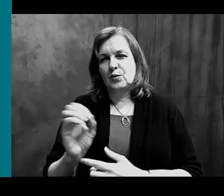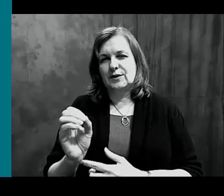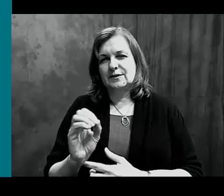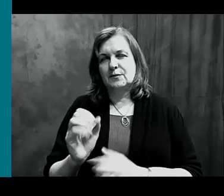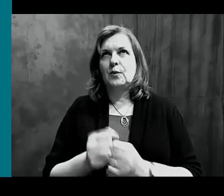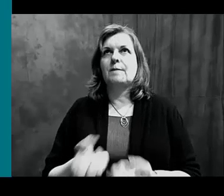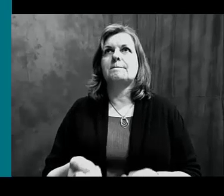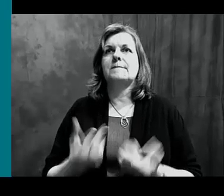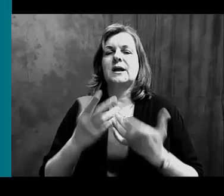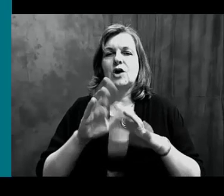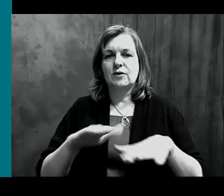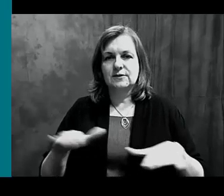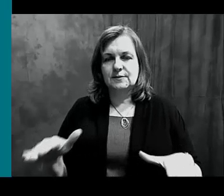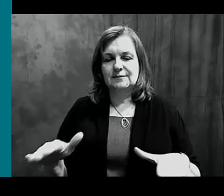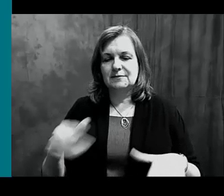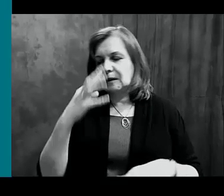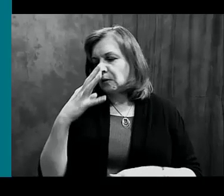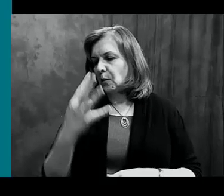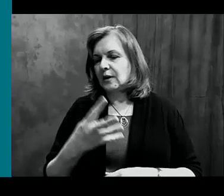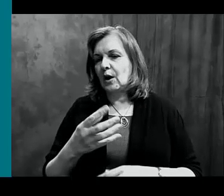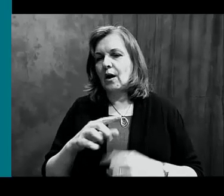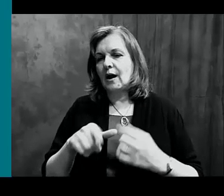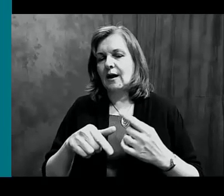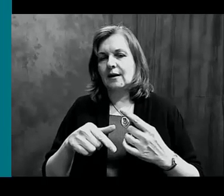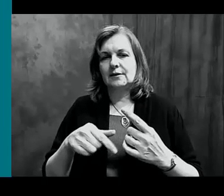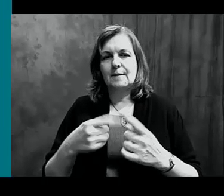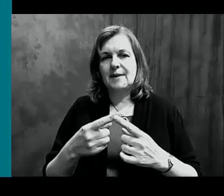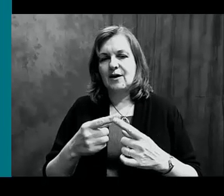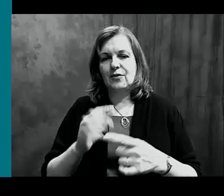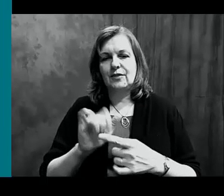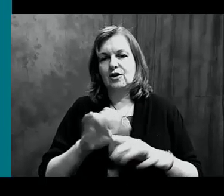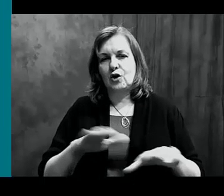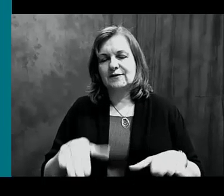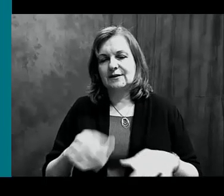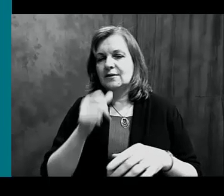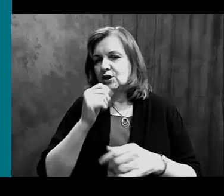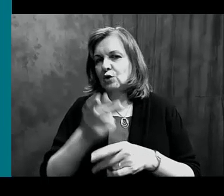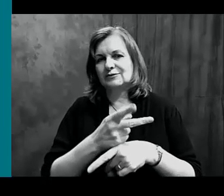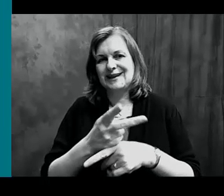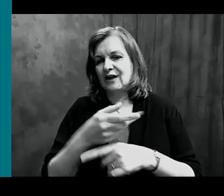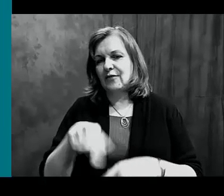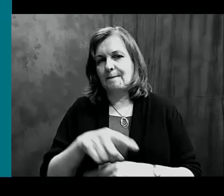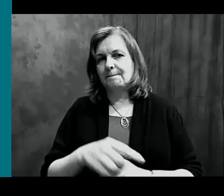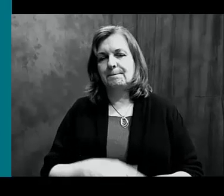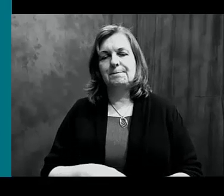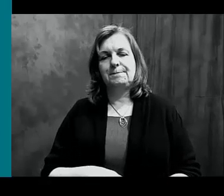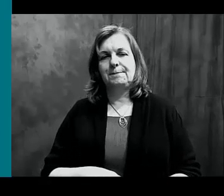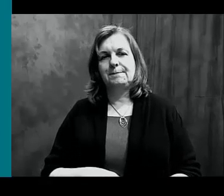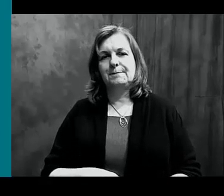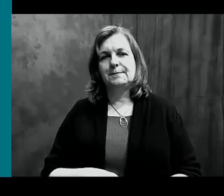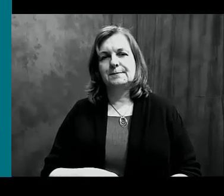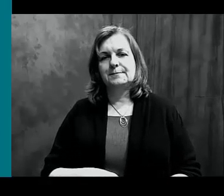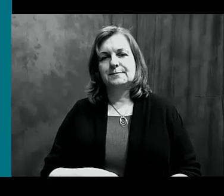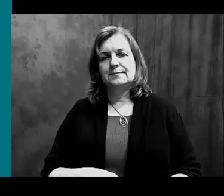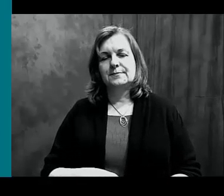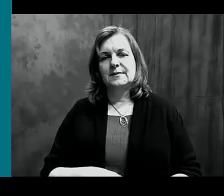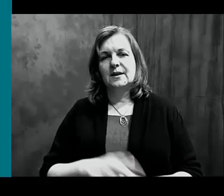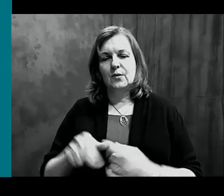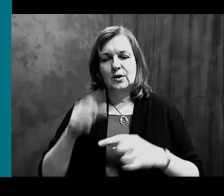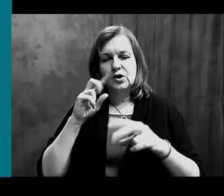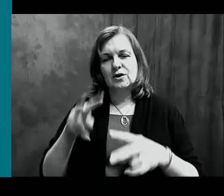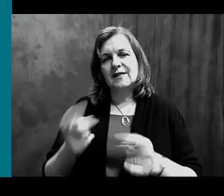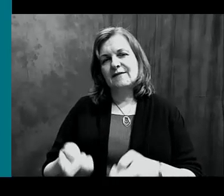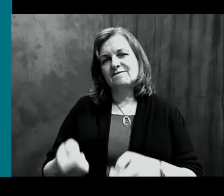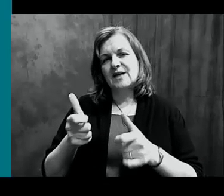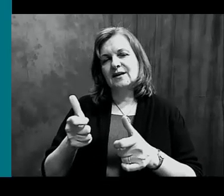pretty small individuals with lots of offspring and tend not to care at all for their offspring. Now, when we